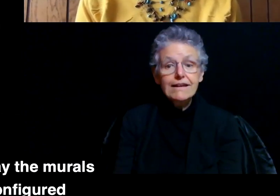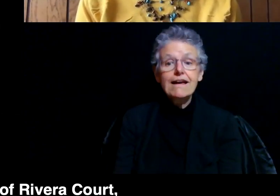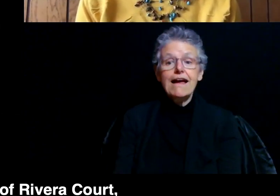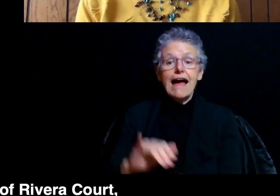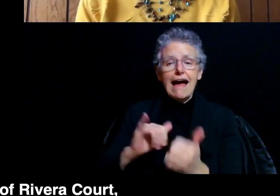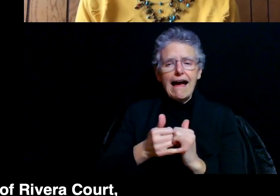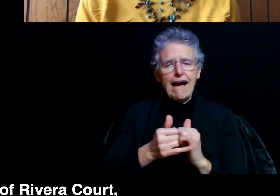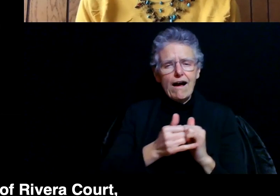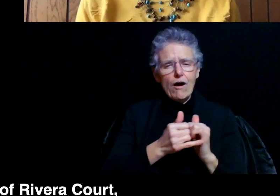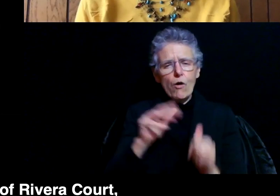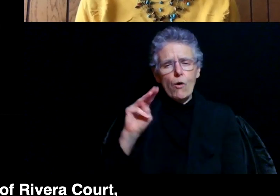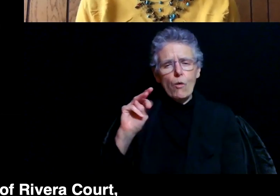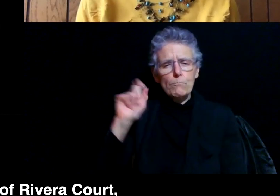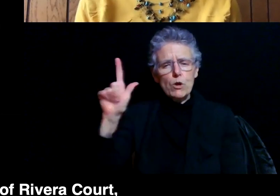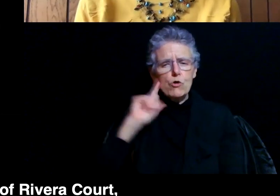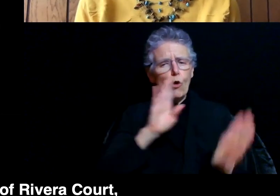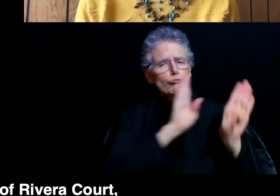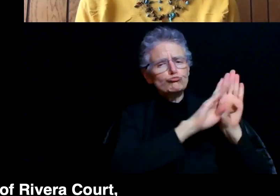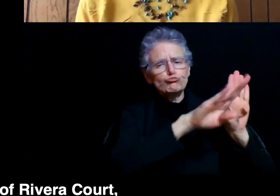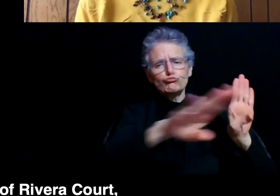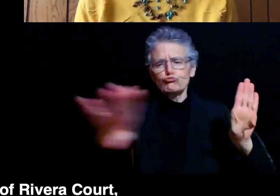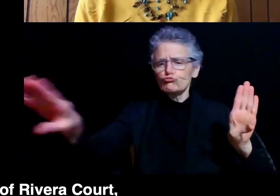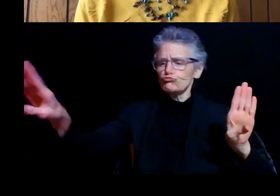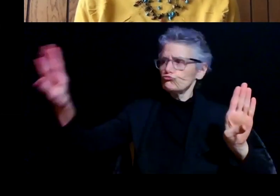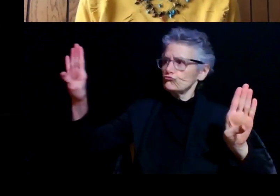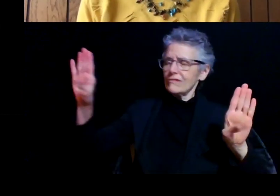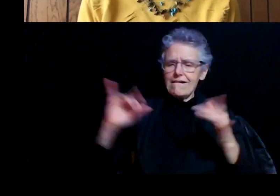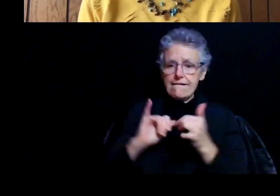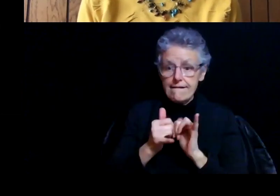configured on the walls of Rivera Court,